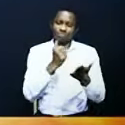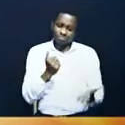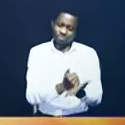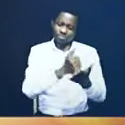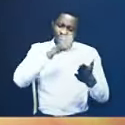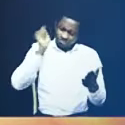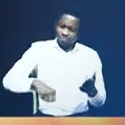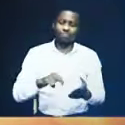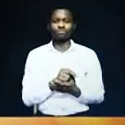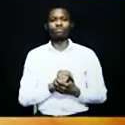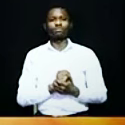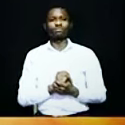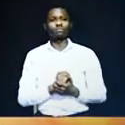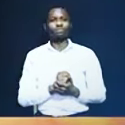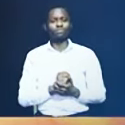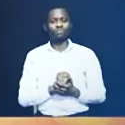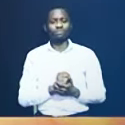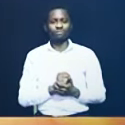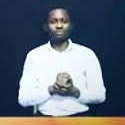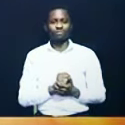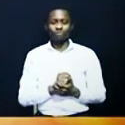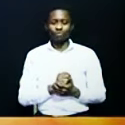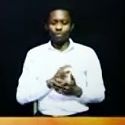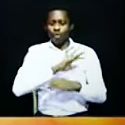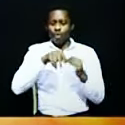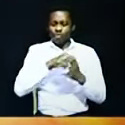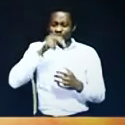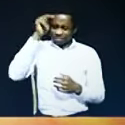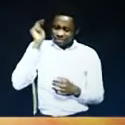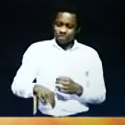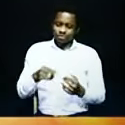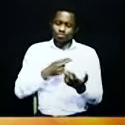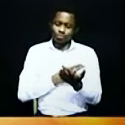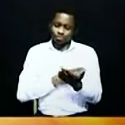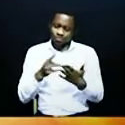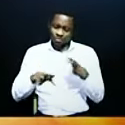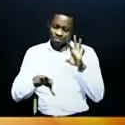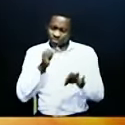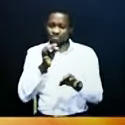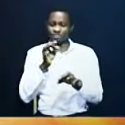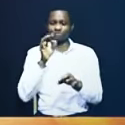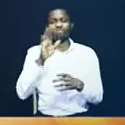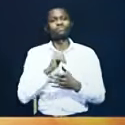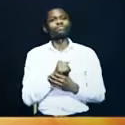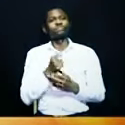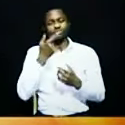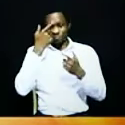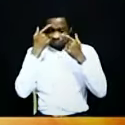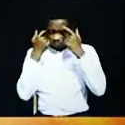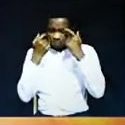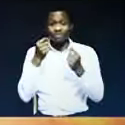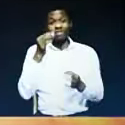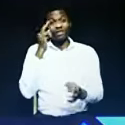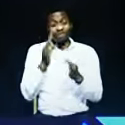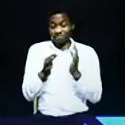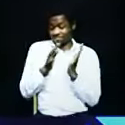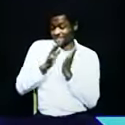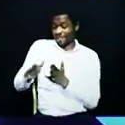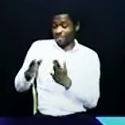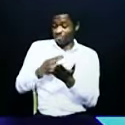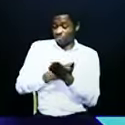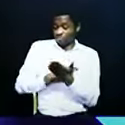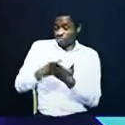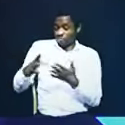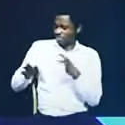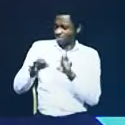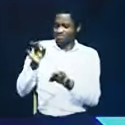enablement as a springboard, because sin will make nonsense of your resolve. If he said, "Won't